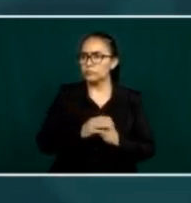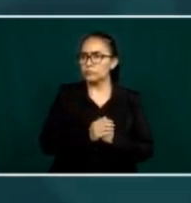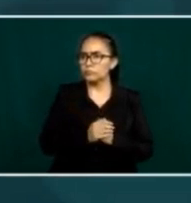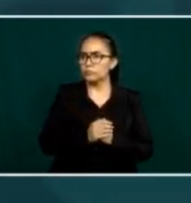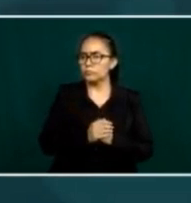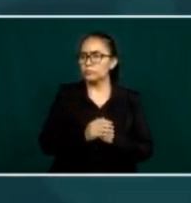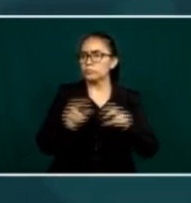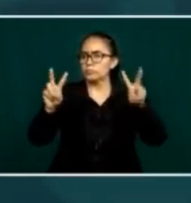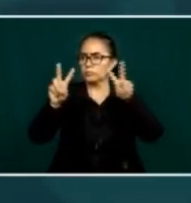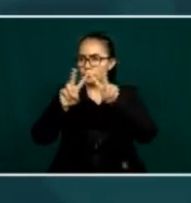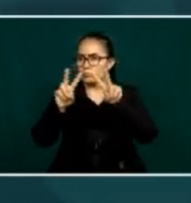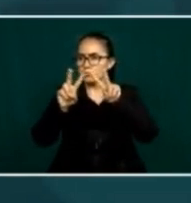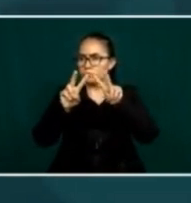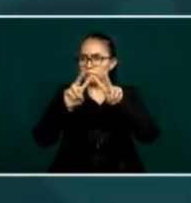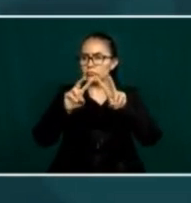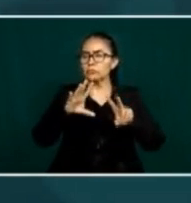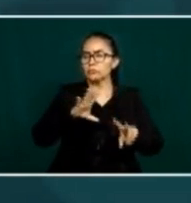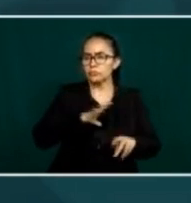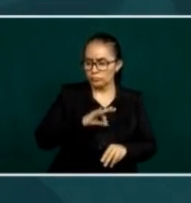at